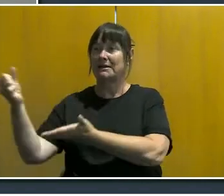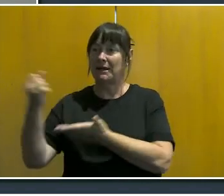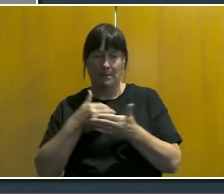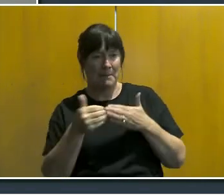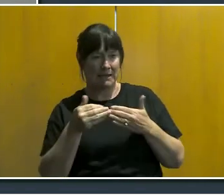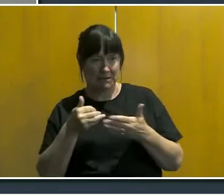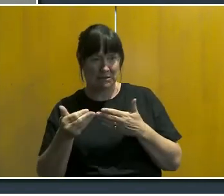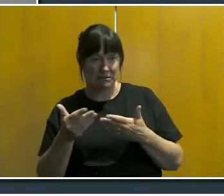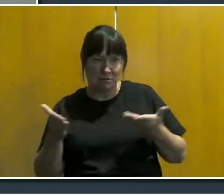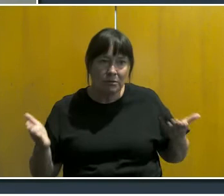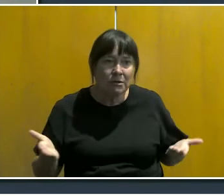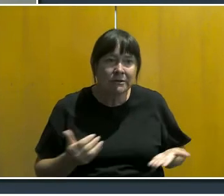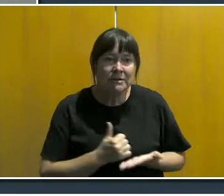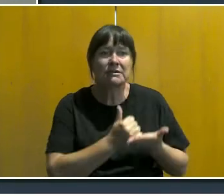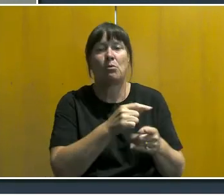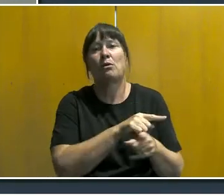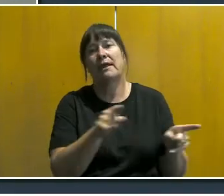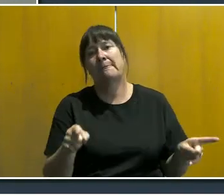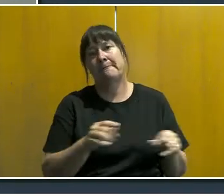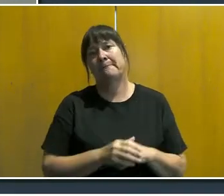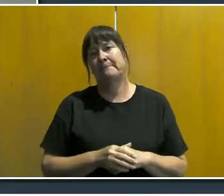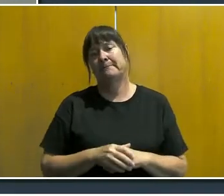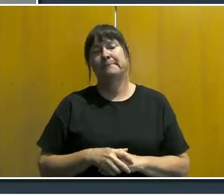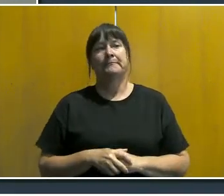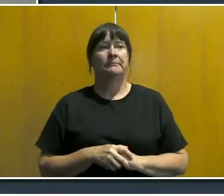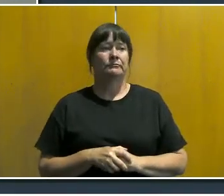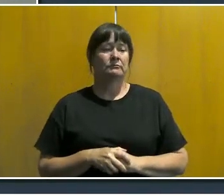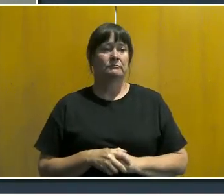enhance sites like Friends Bush.